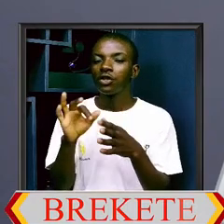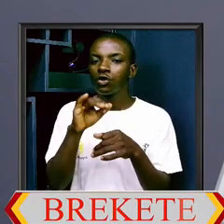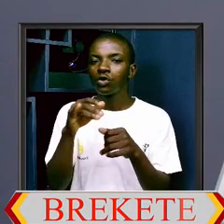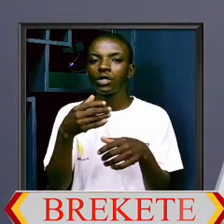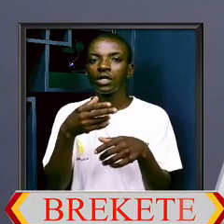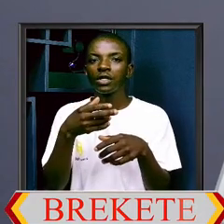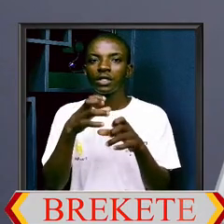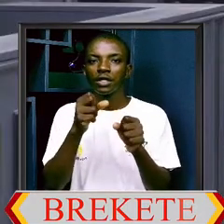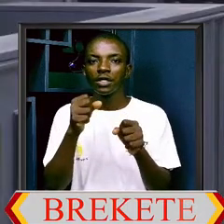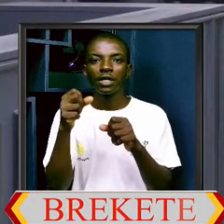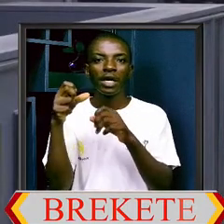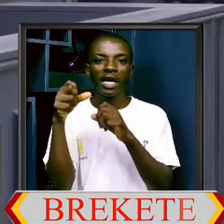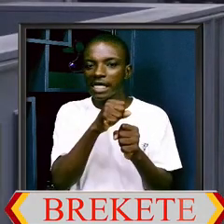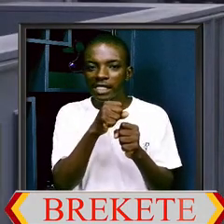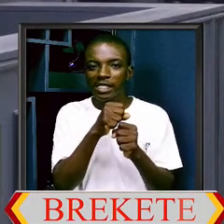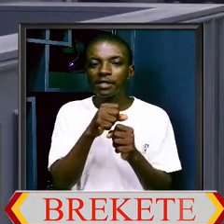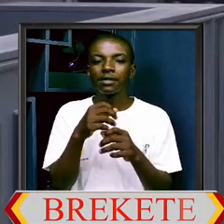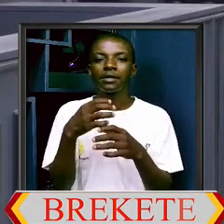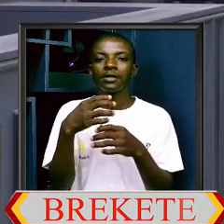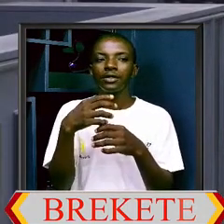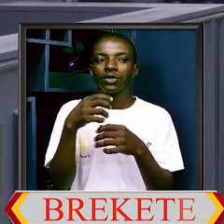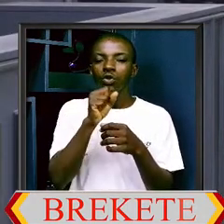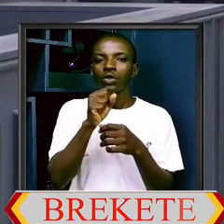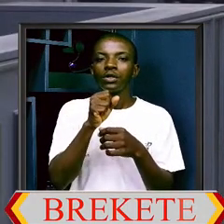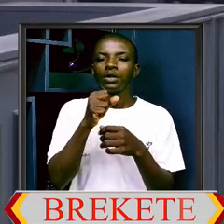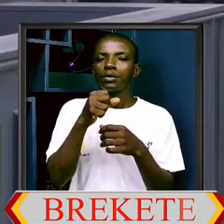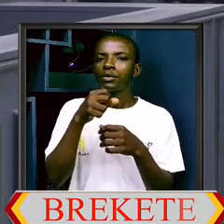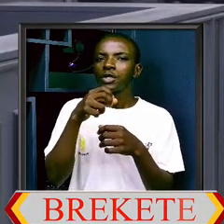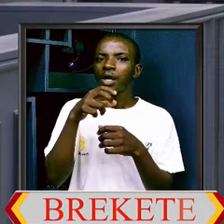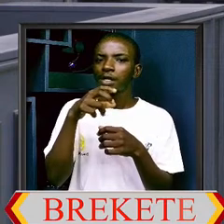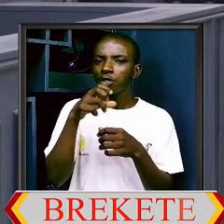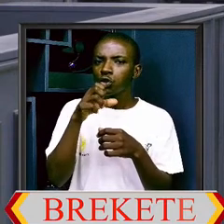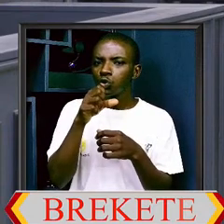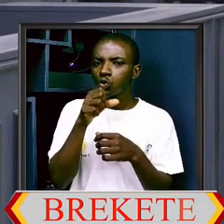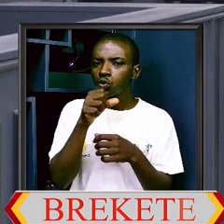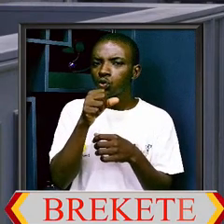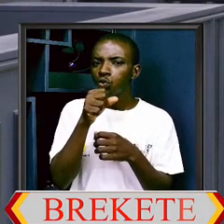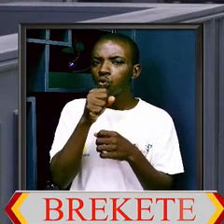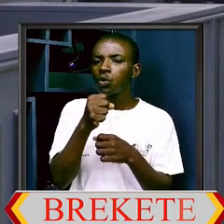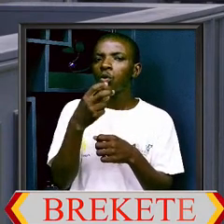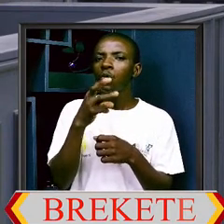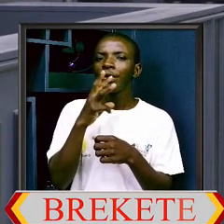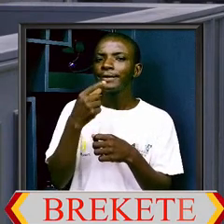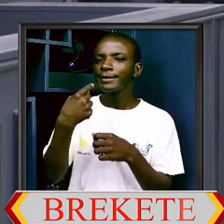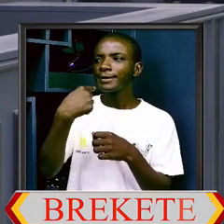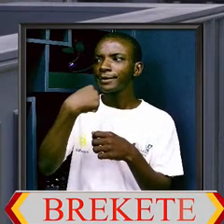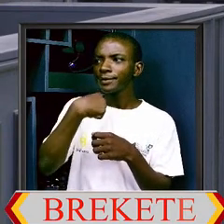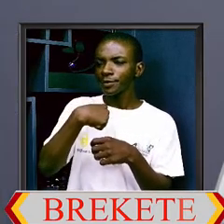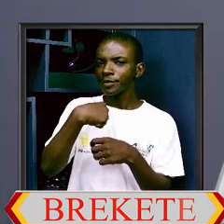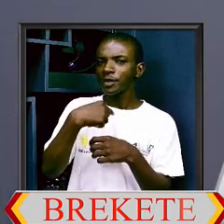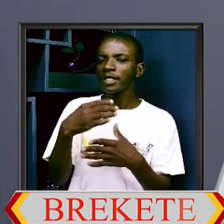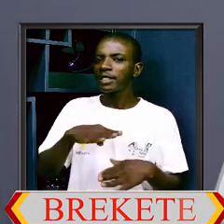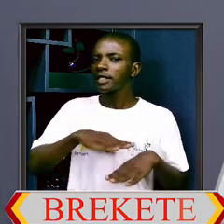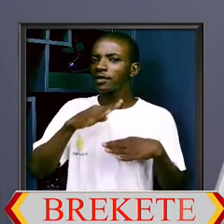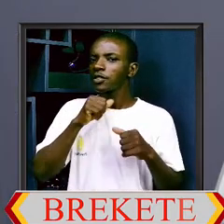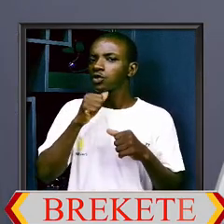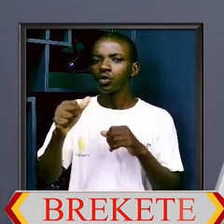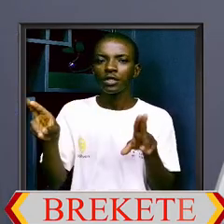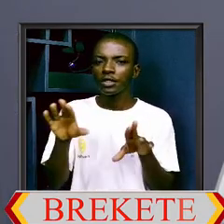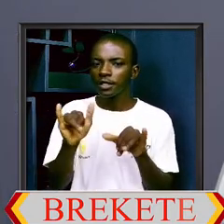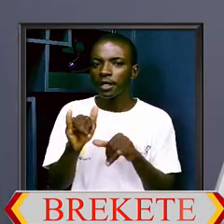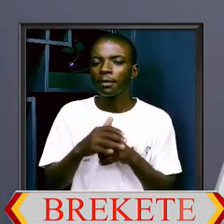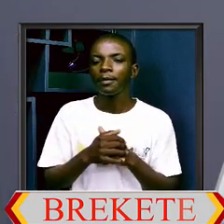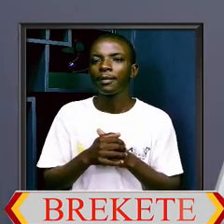juice and press by the water enter this the satisfaction will be the